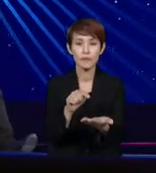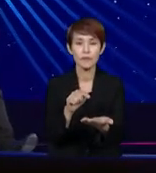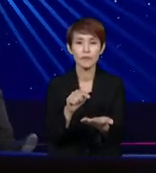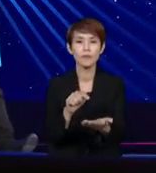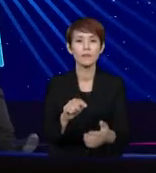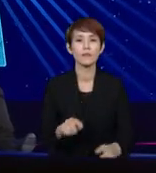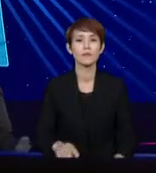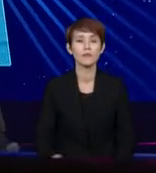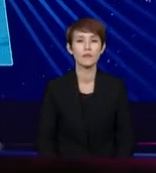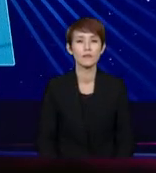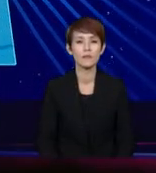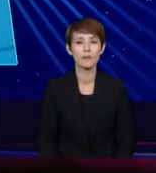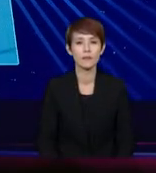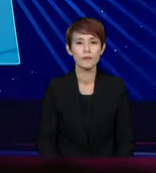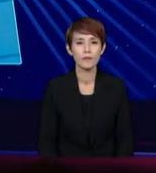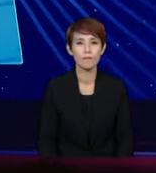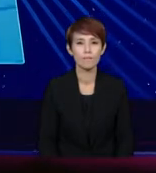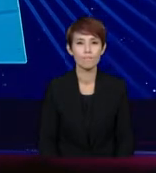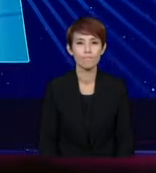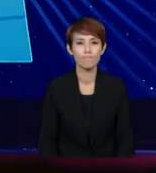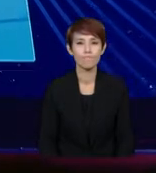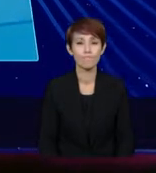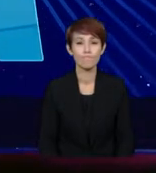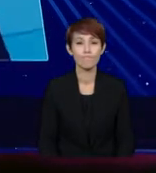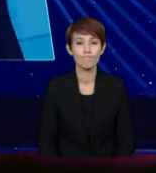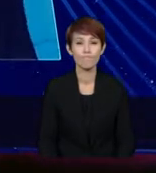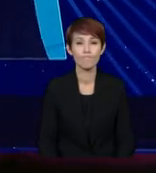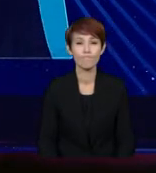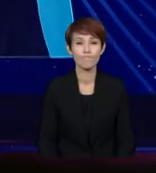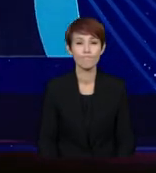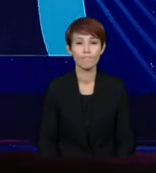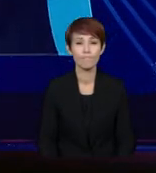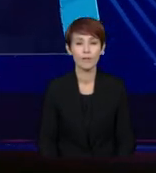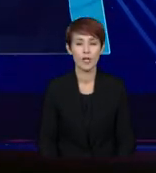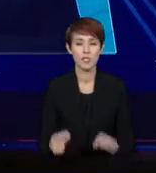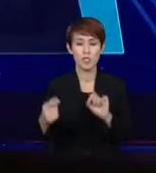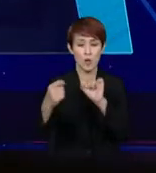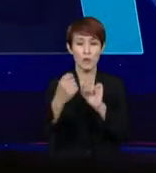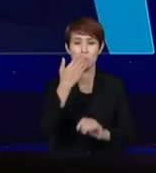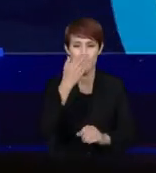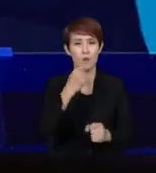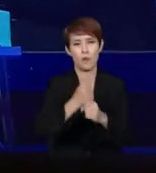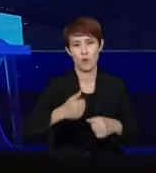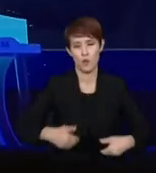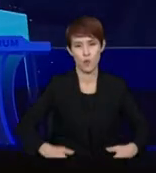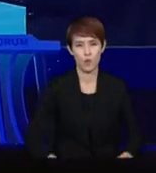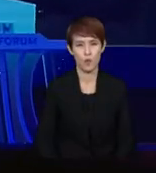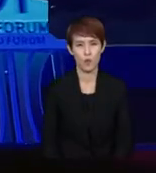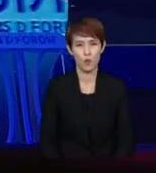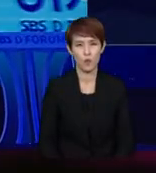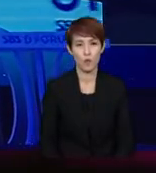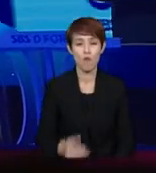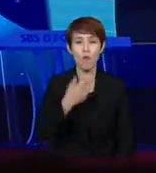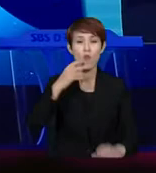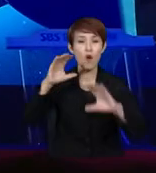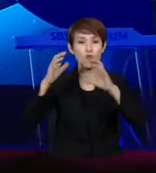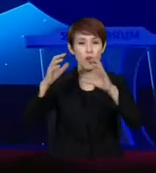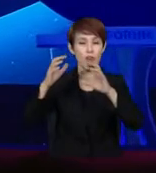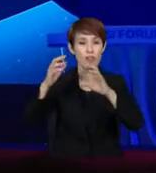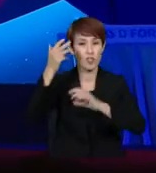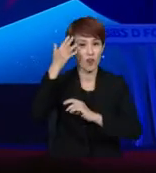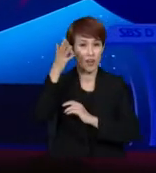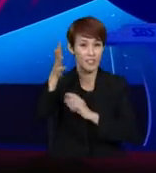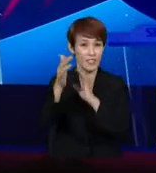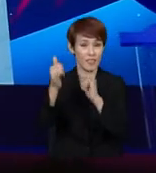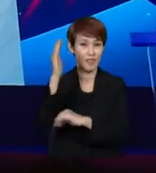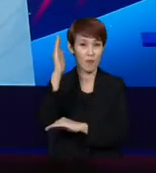accessible. I borrow that term from the British philosopher Honora O'Neill, who tried to distinguish that